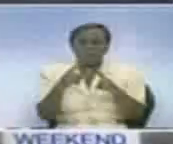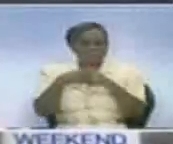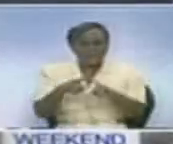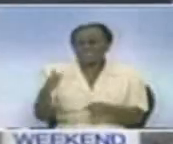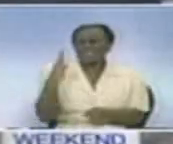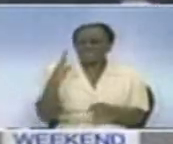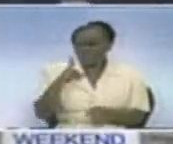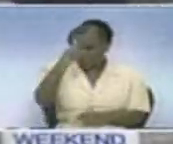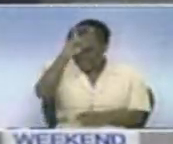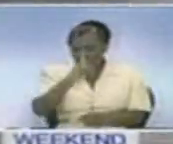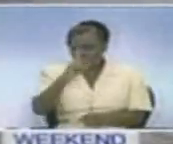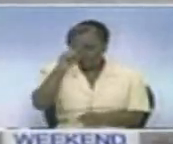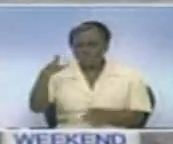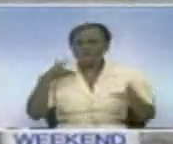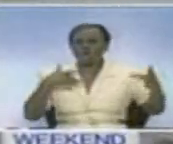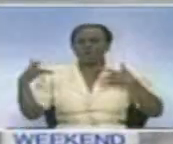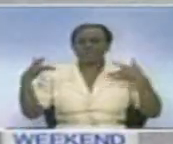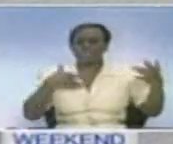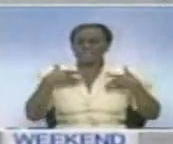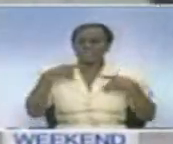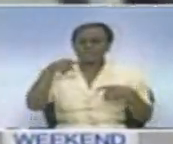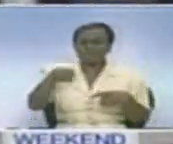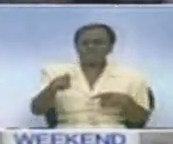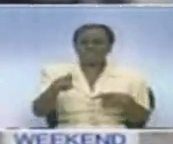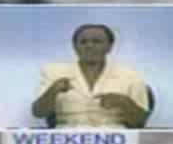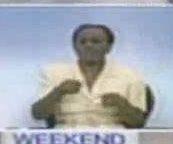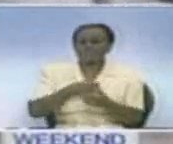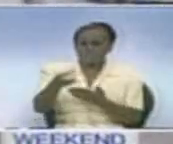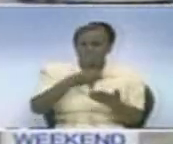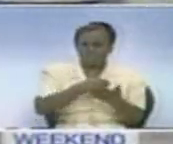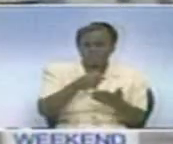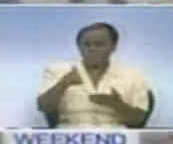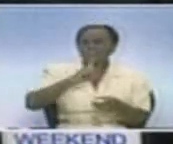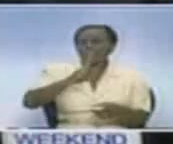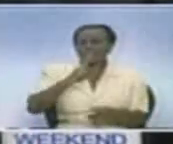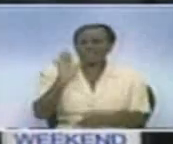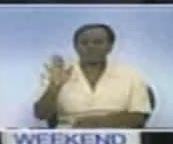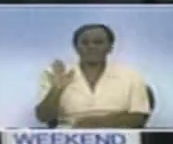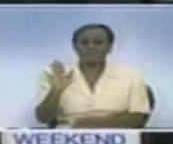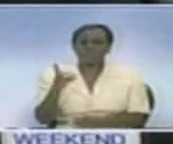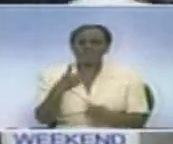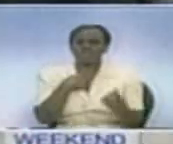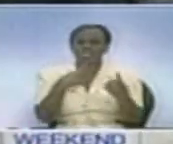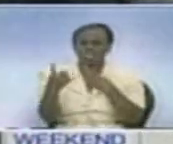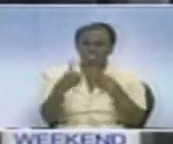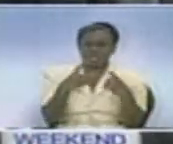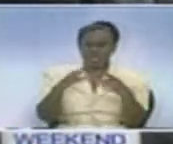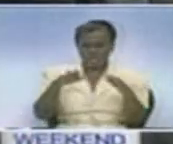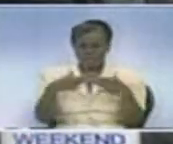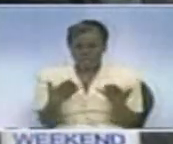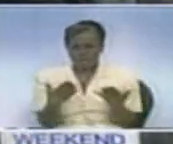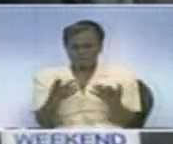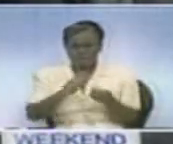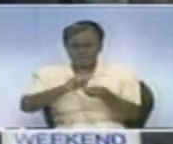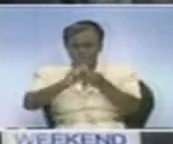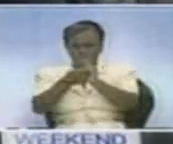security. Njenga raised concern over leaflets that had been distributed in the area threatening him. Naongea kuhusu kupinduliwa kwa